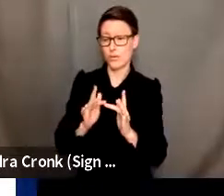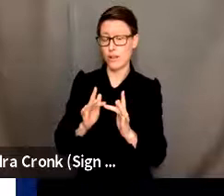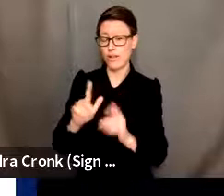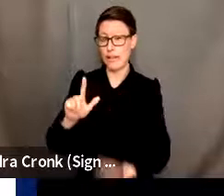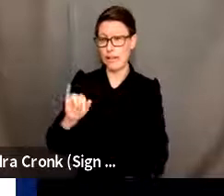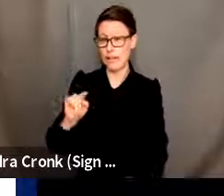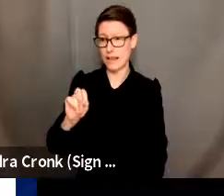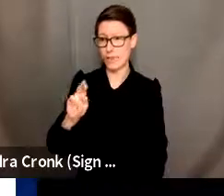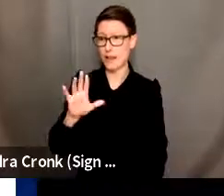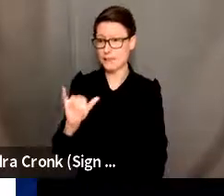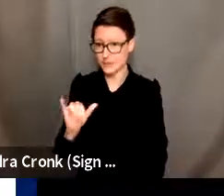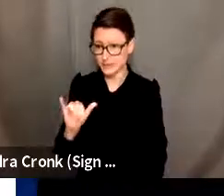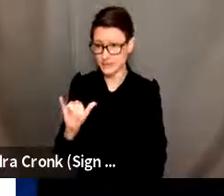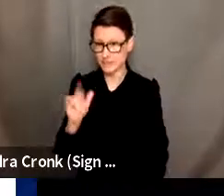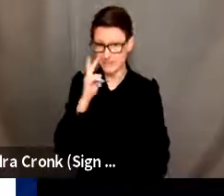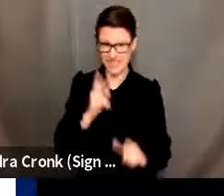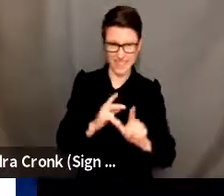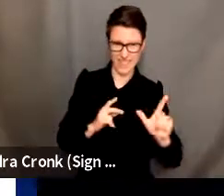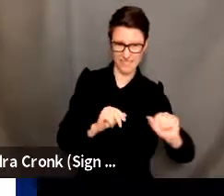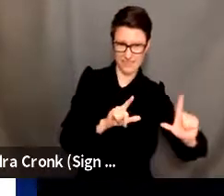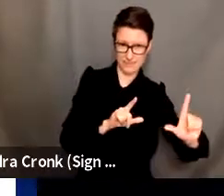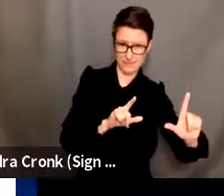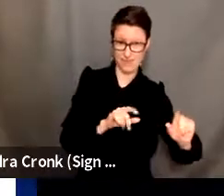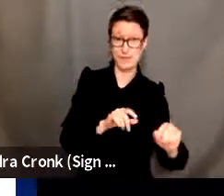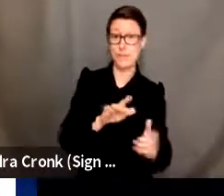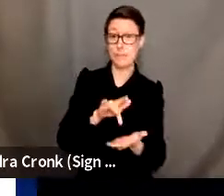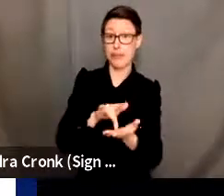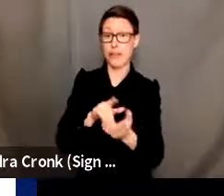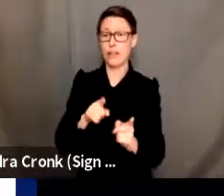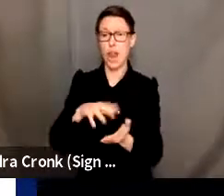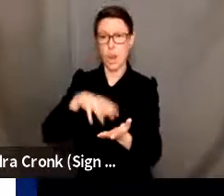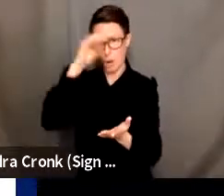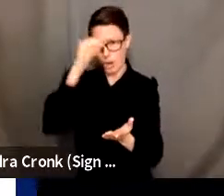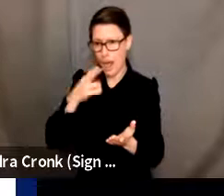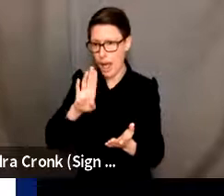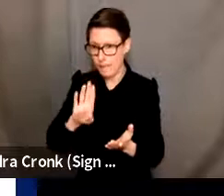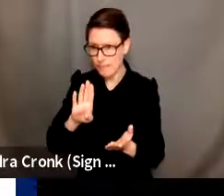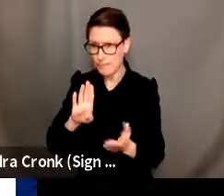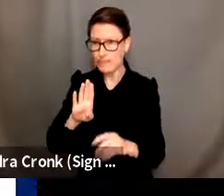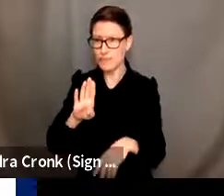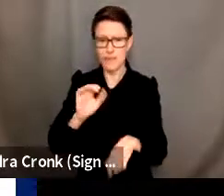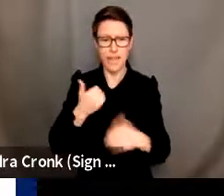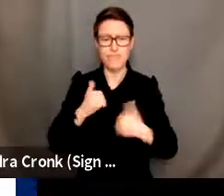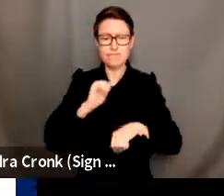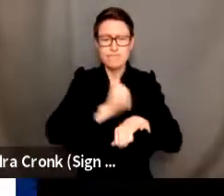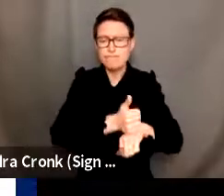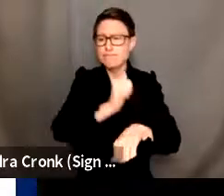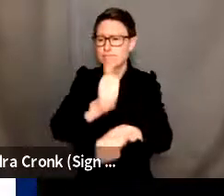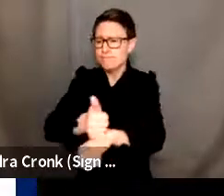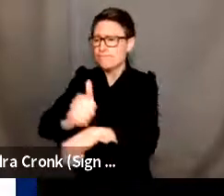And then in the middle, you'll see our learning hubs, which are hosted across the city, given space to students